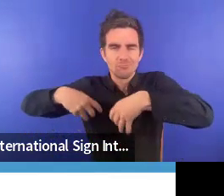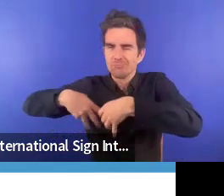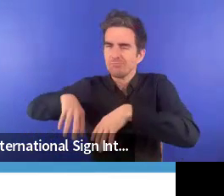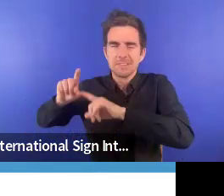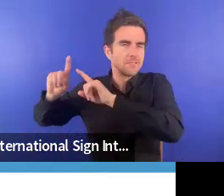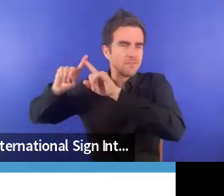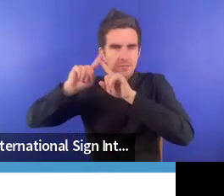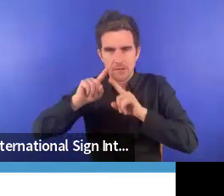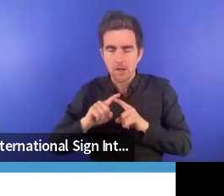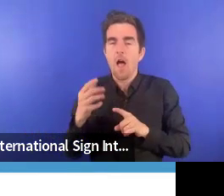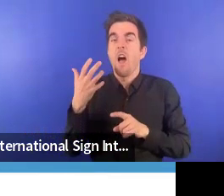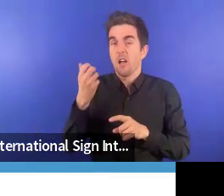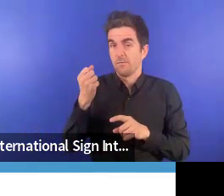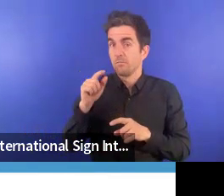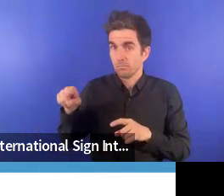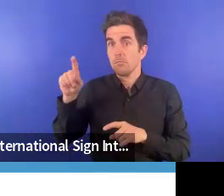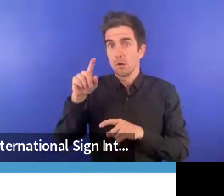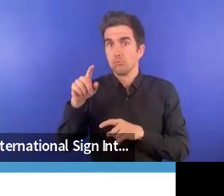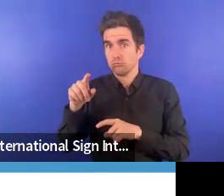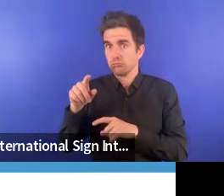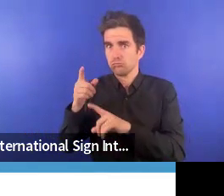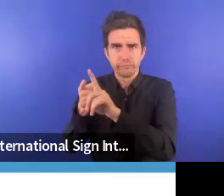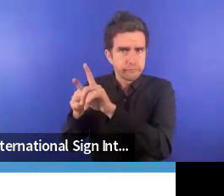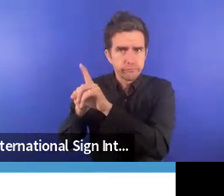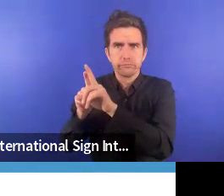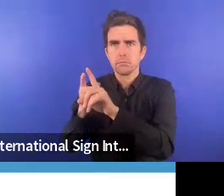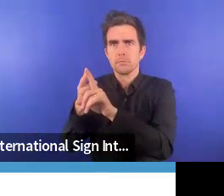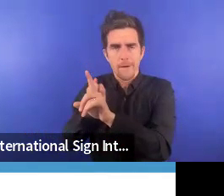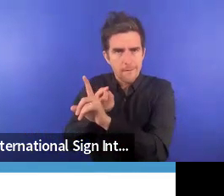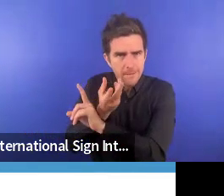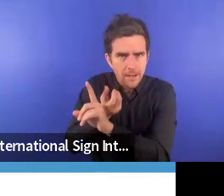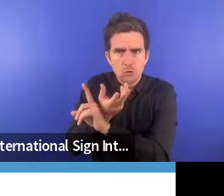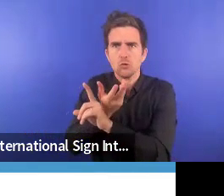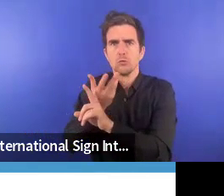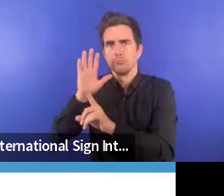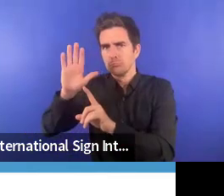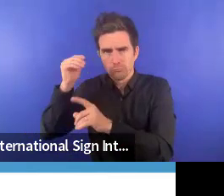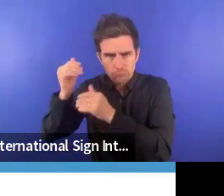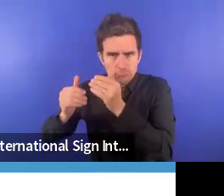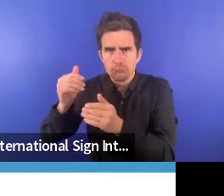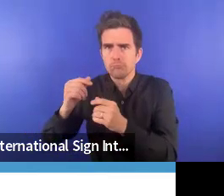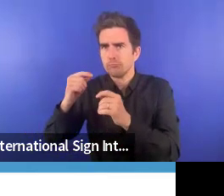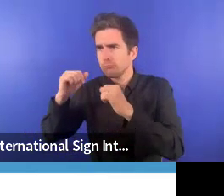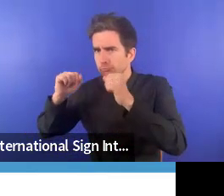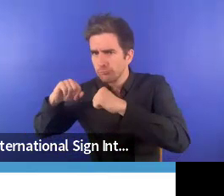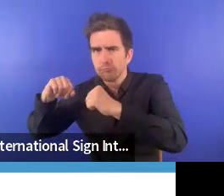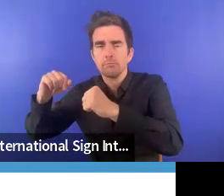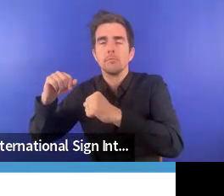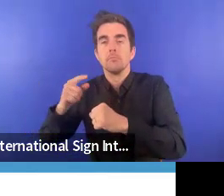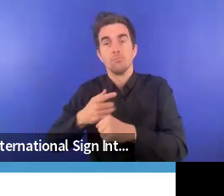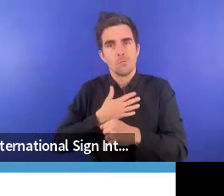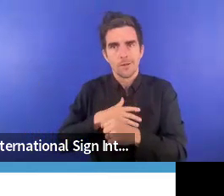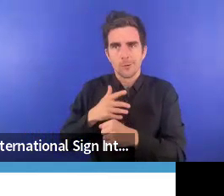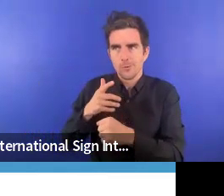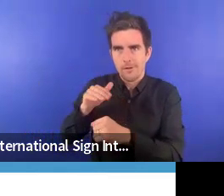says. And so you want to engage them as well and build that relationship. Sometimes those are the only people you can